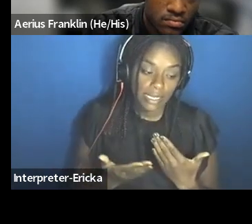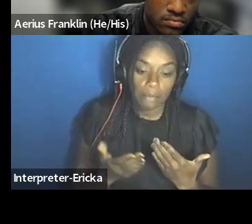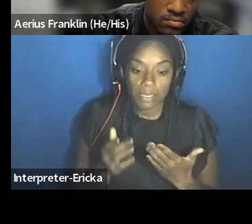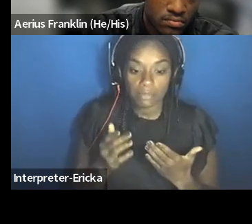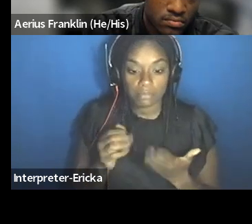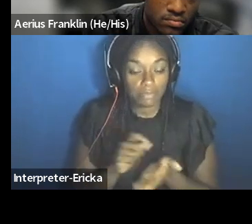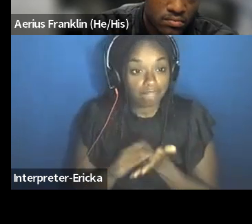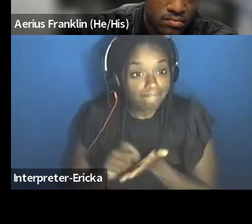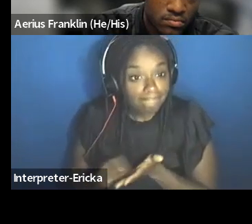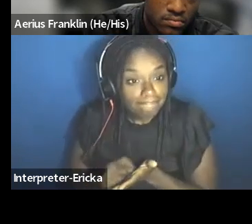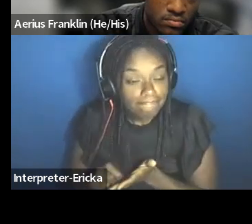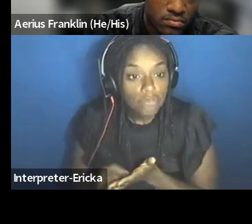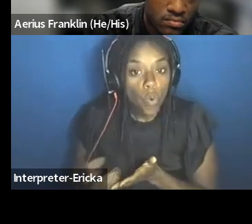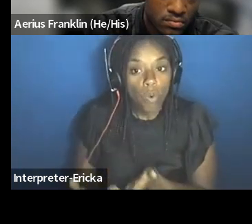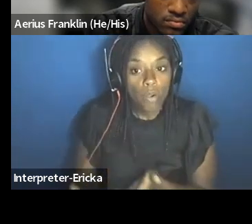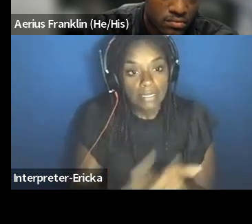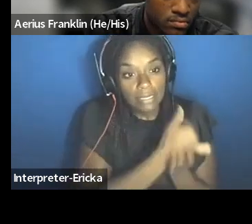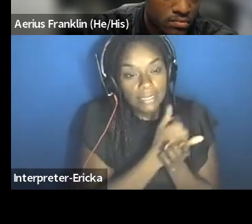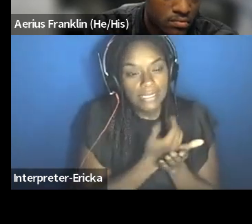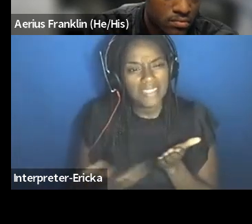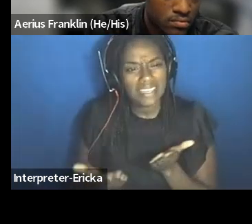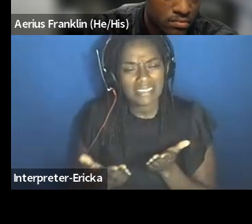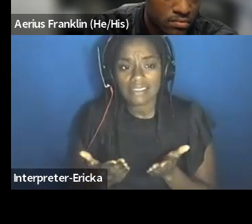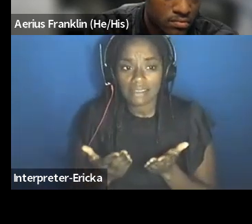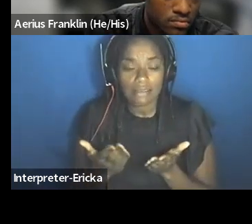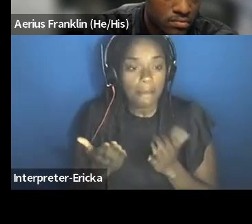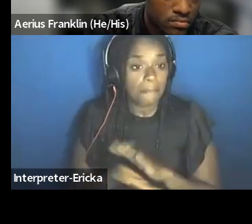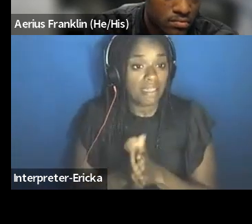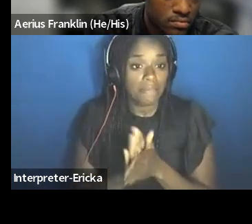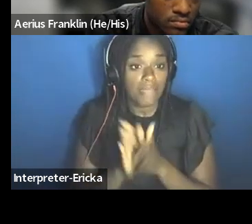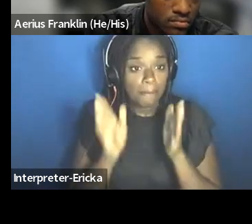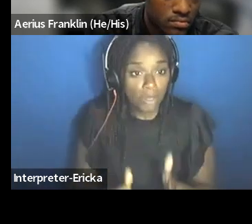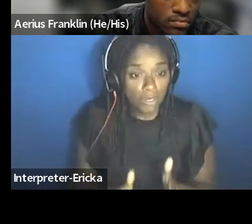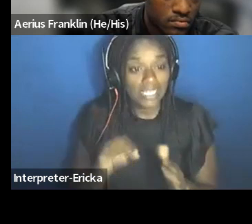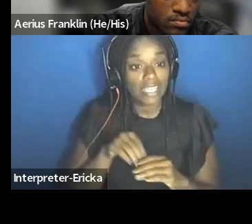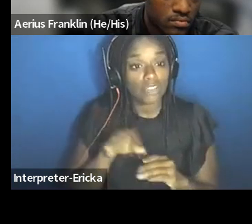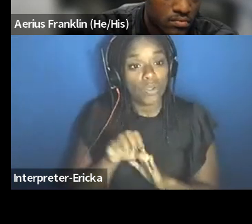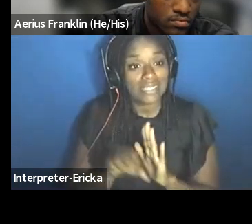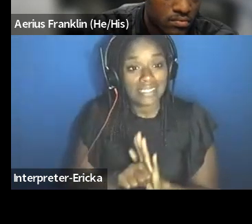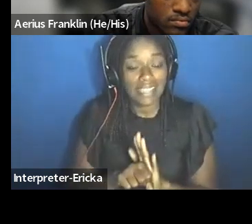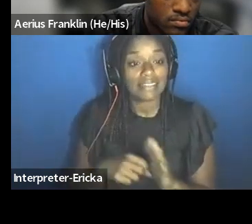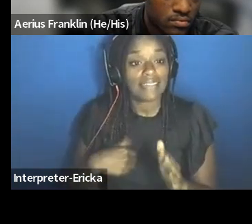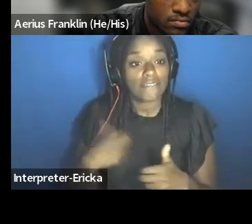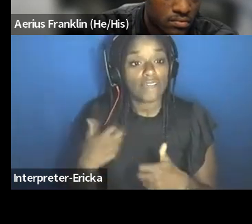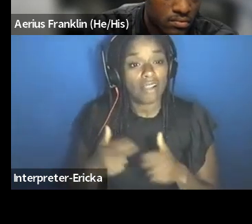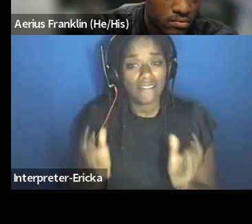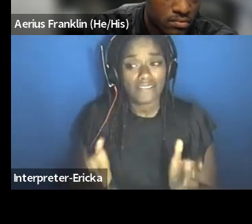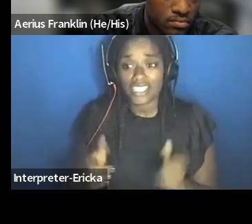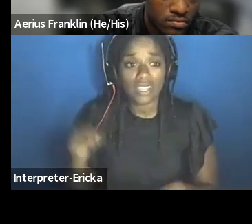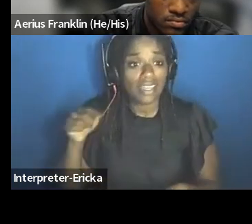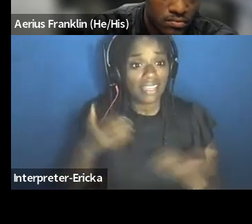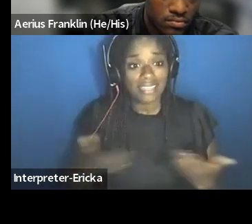stuff, start being that person in your state to be like, we got to have a hard conversation. Things are not okay down here, because they're